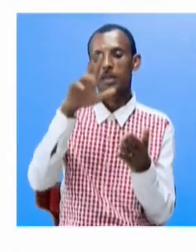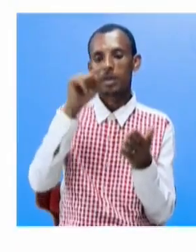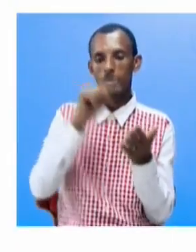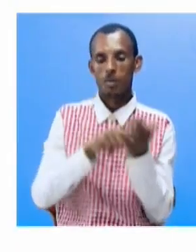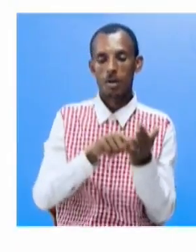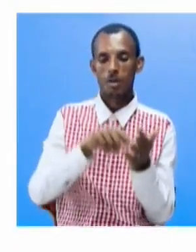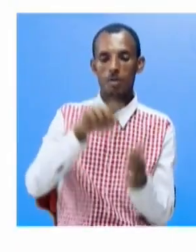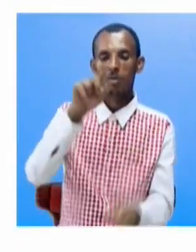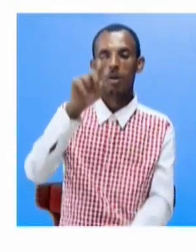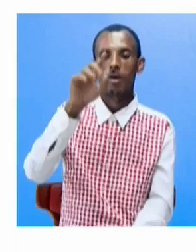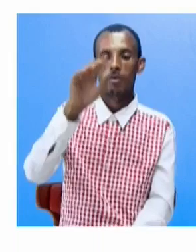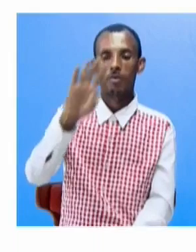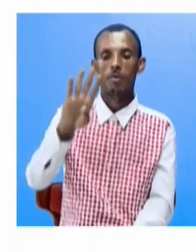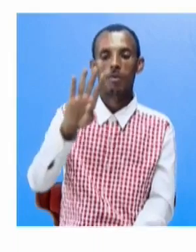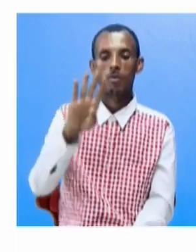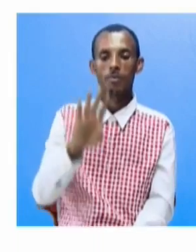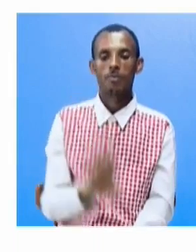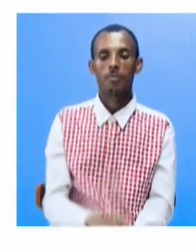3.14